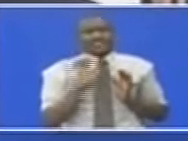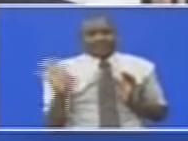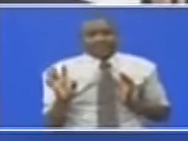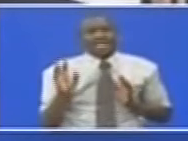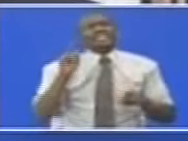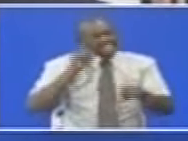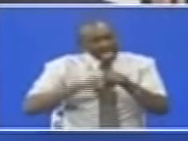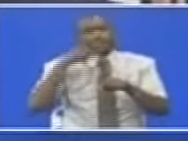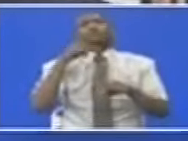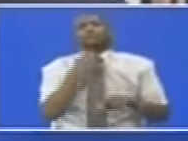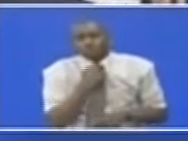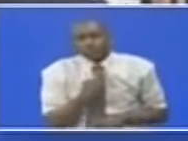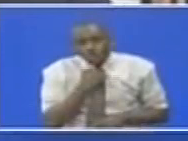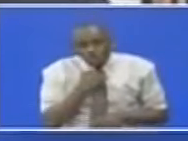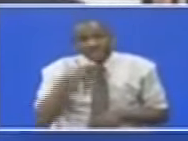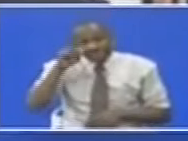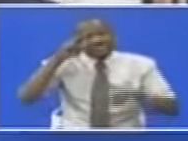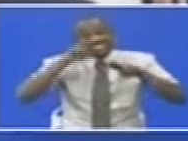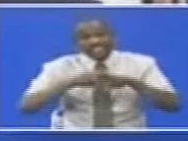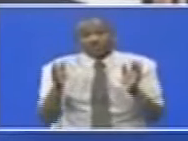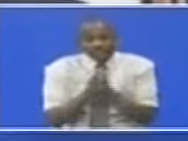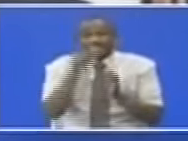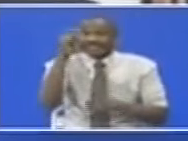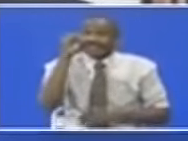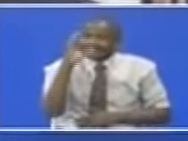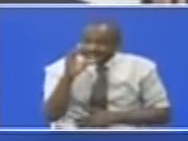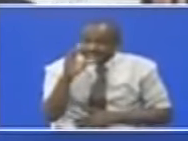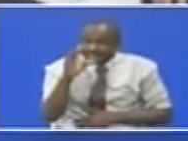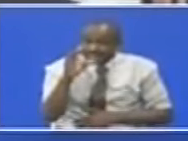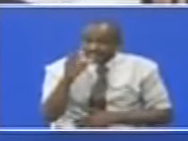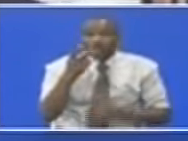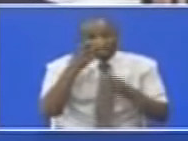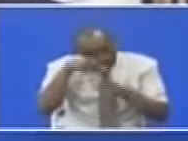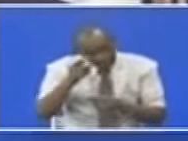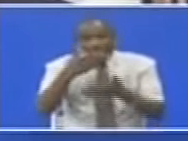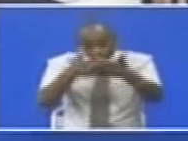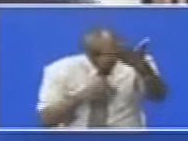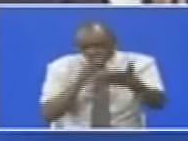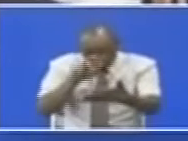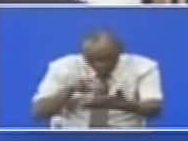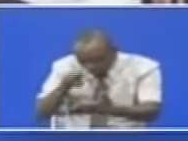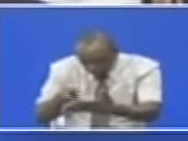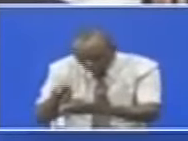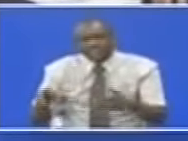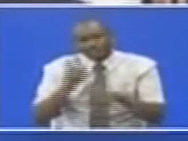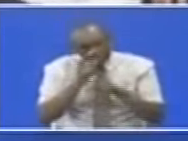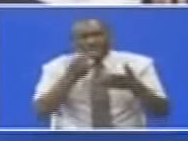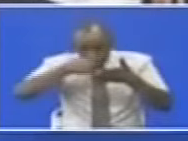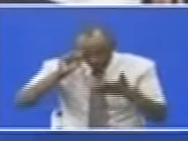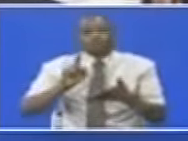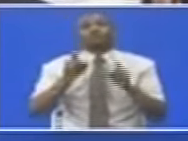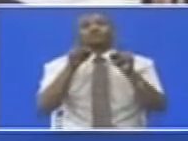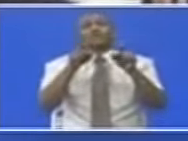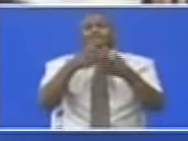Until the unions sit with the Teacher Service Commission, go through the forms, and they are briefed about the